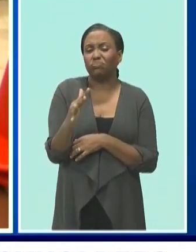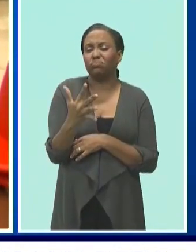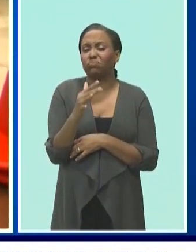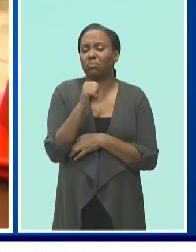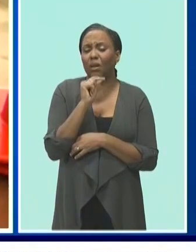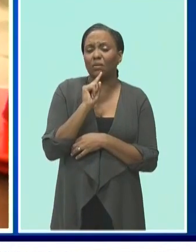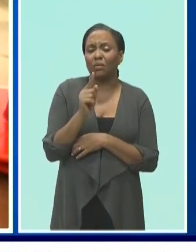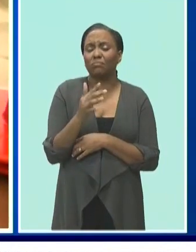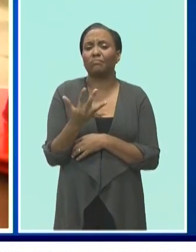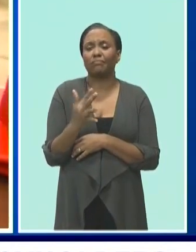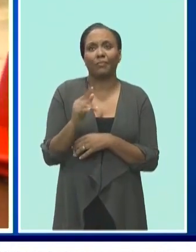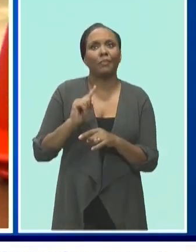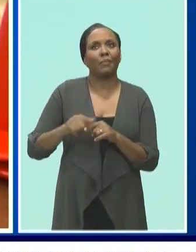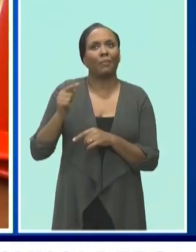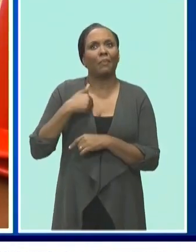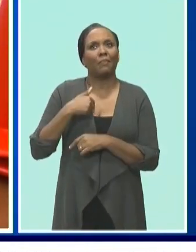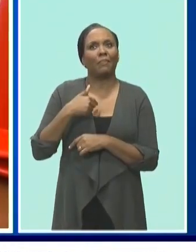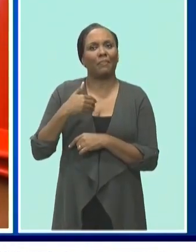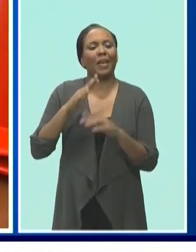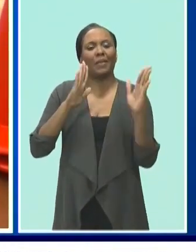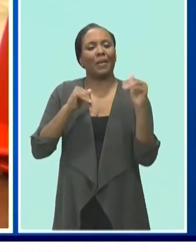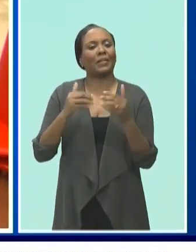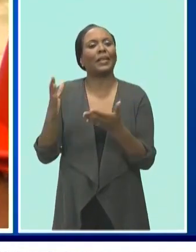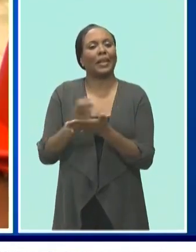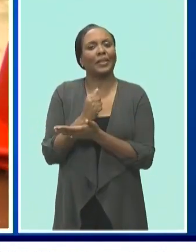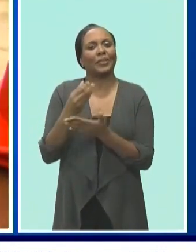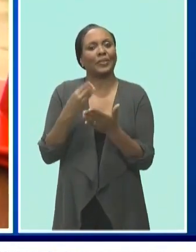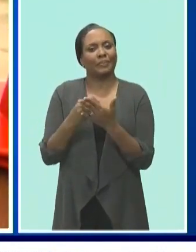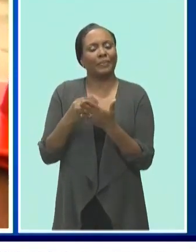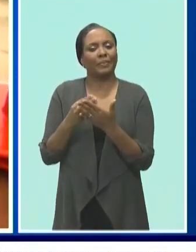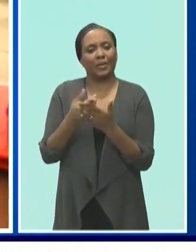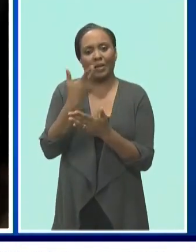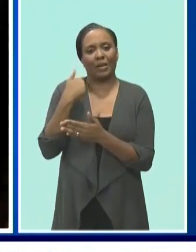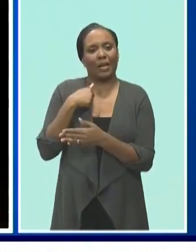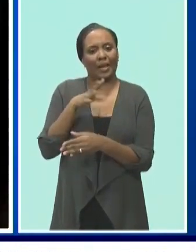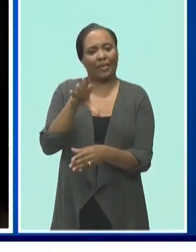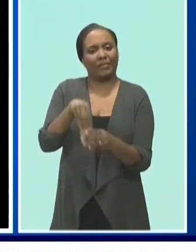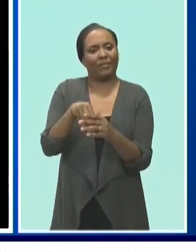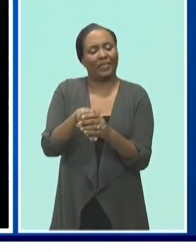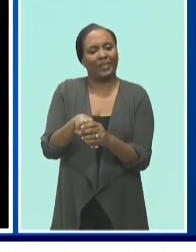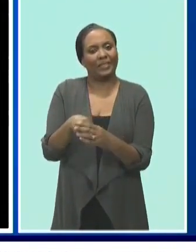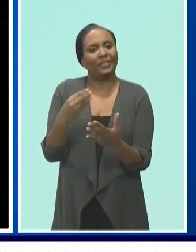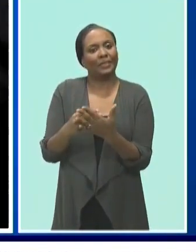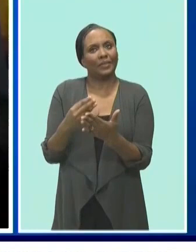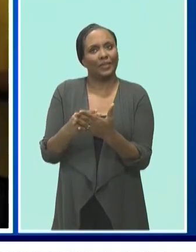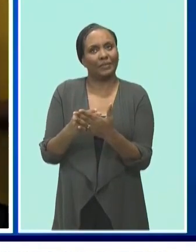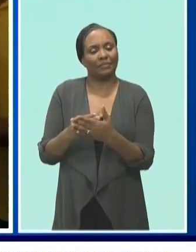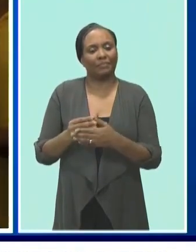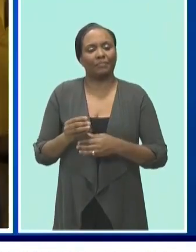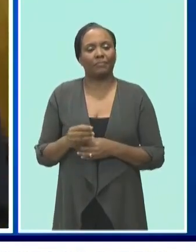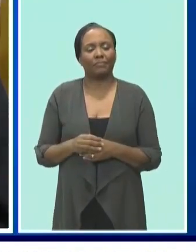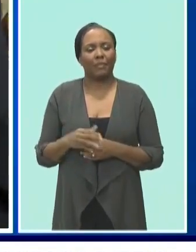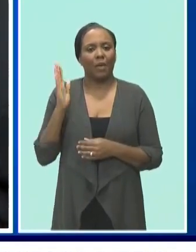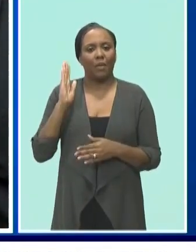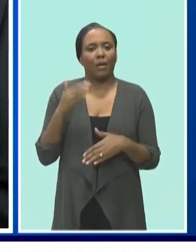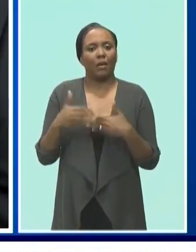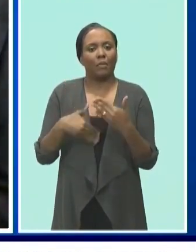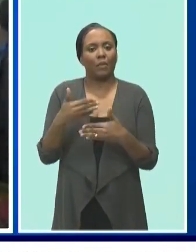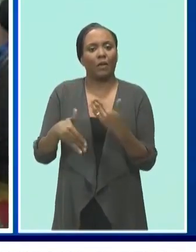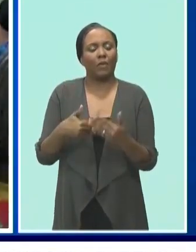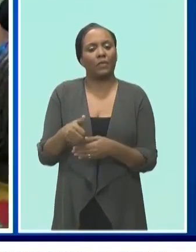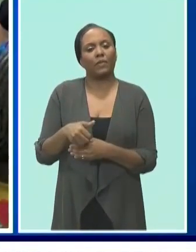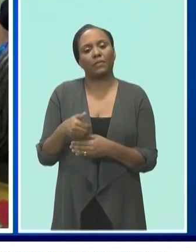All I know is I expect to get back something from my investment. The process is expected to continue over the next few